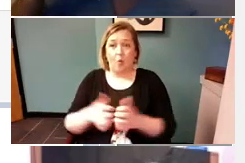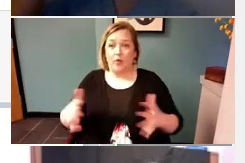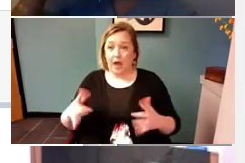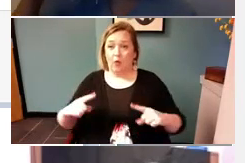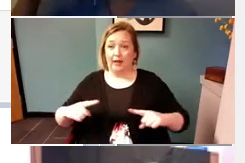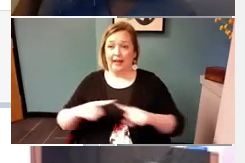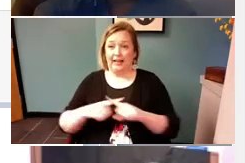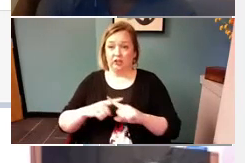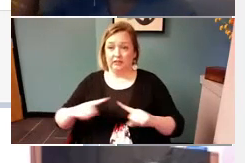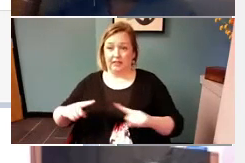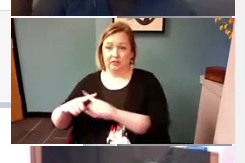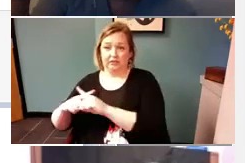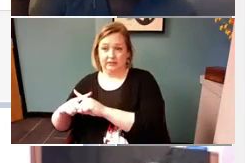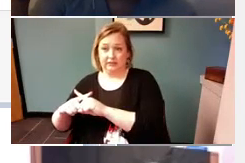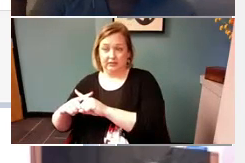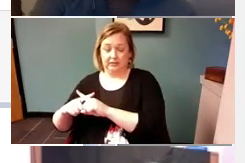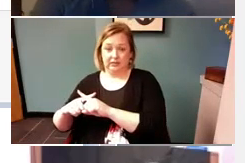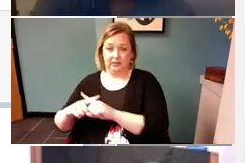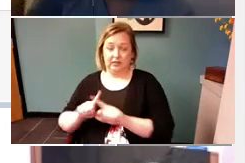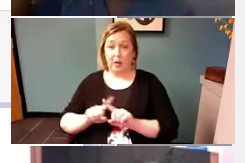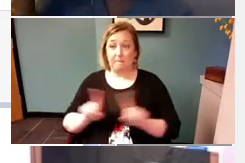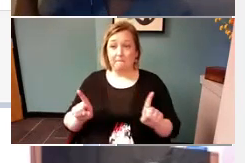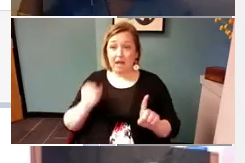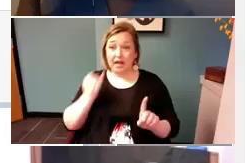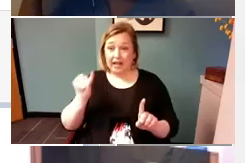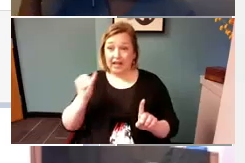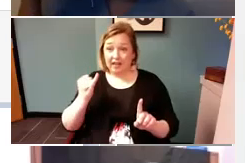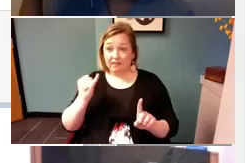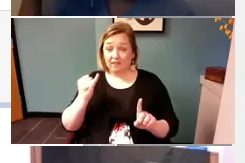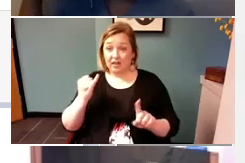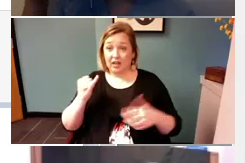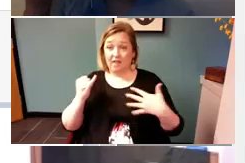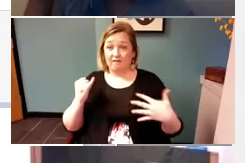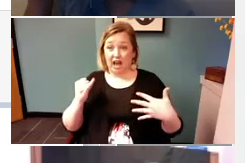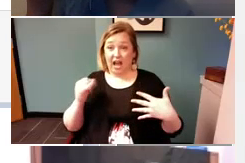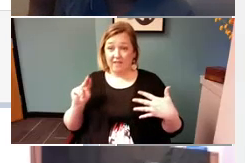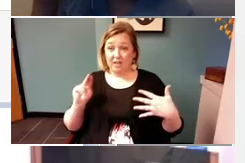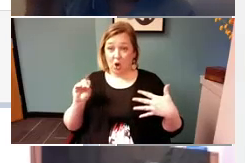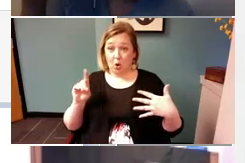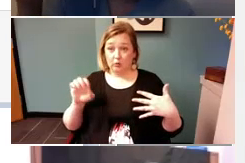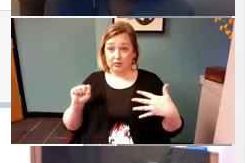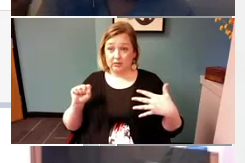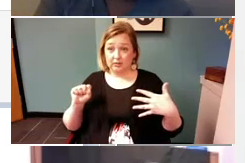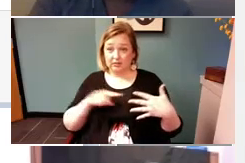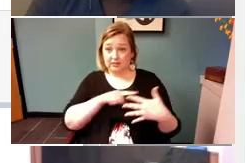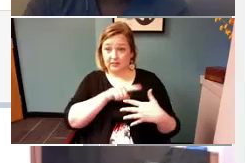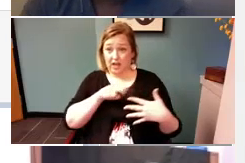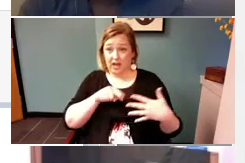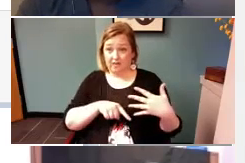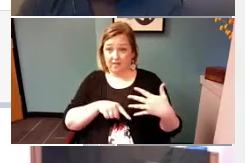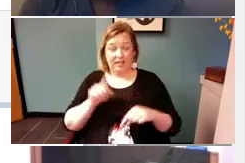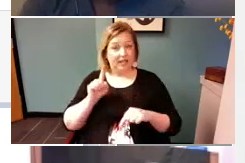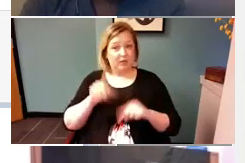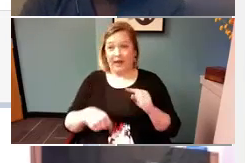But whenever we move to a 5-node graph, we cannot have a complete graph with non-overlapping